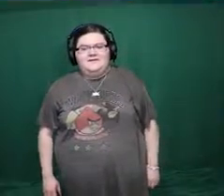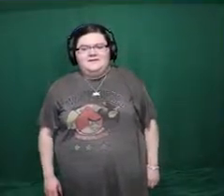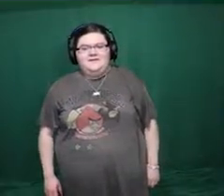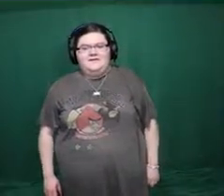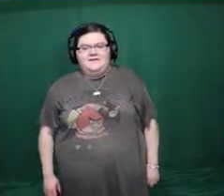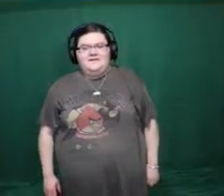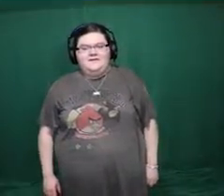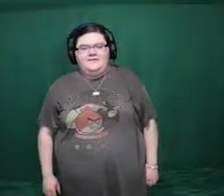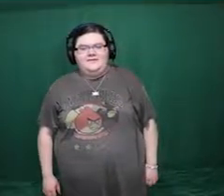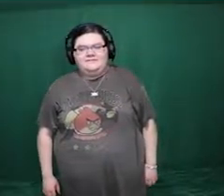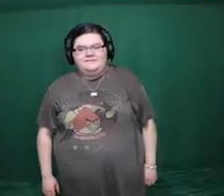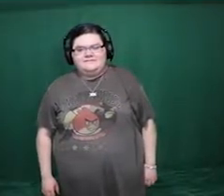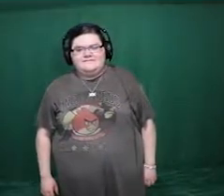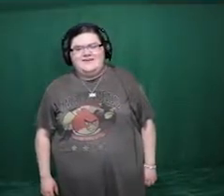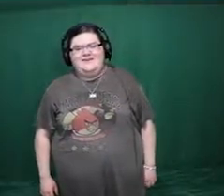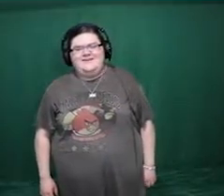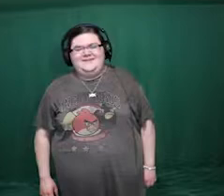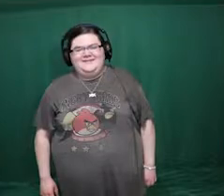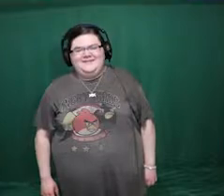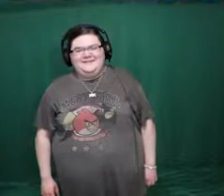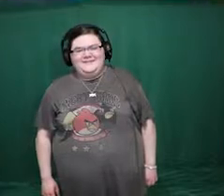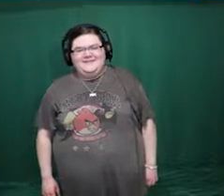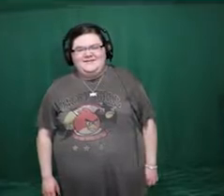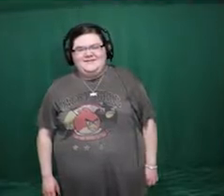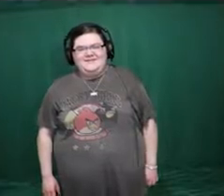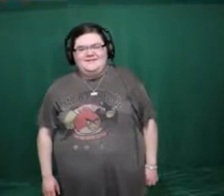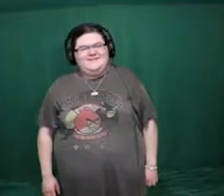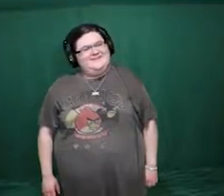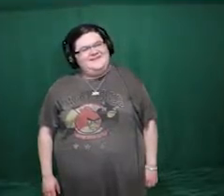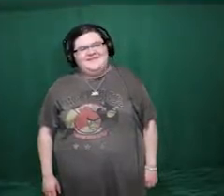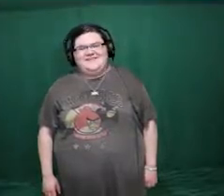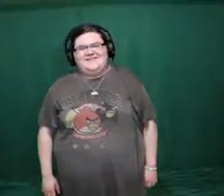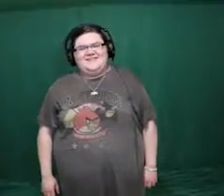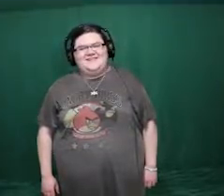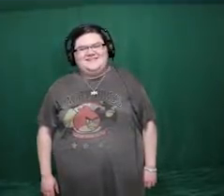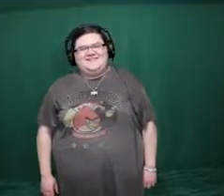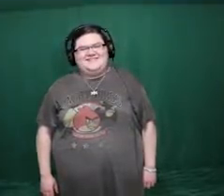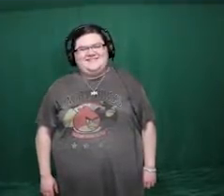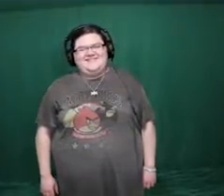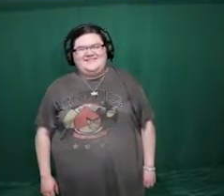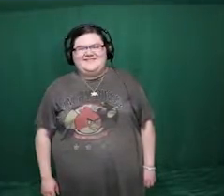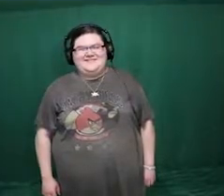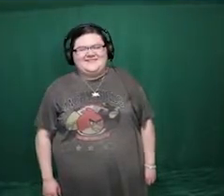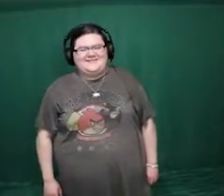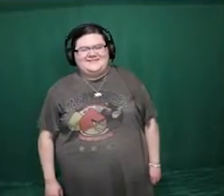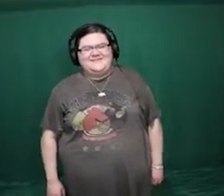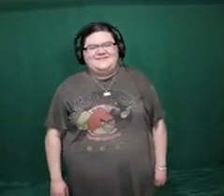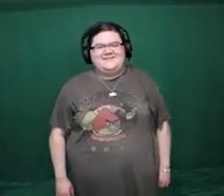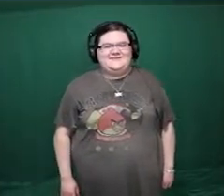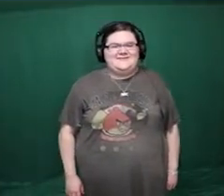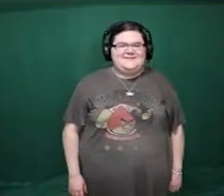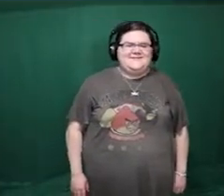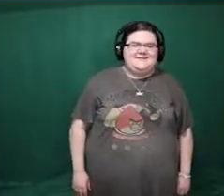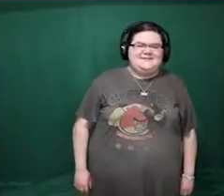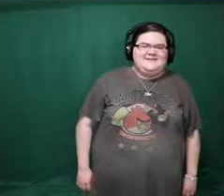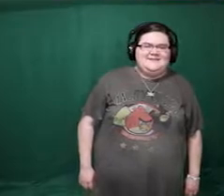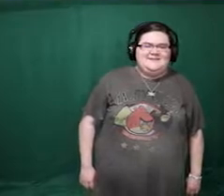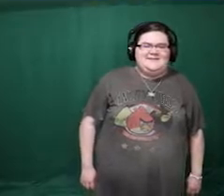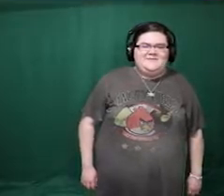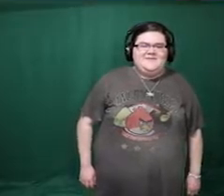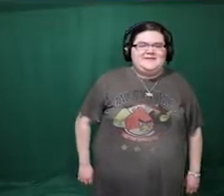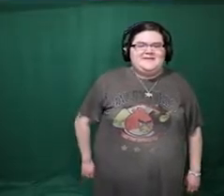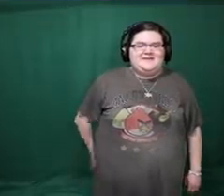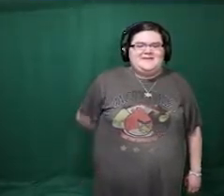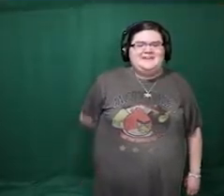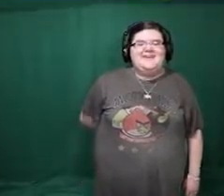Okay, yeah, now that makes it a bit more fun. Now I know you too. No, you Ethan, you went to the wrong one, fam. Kids